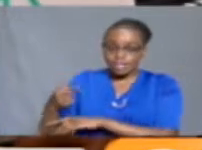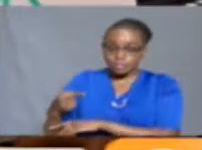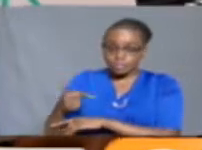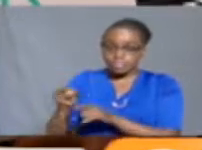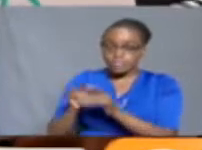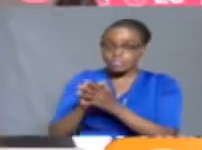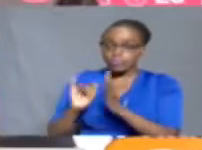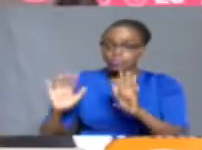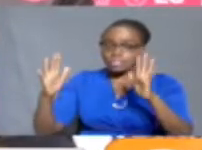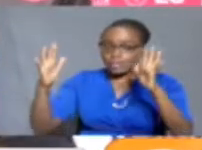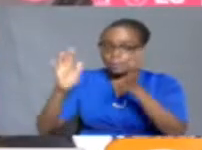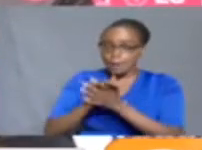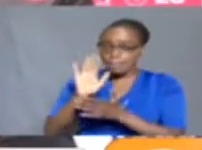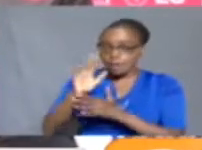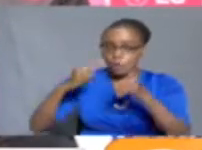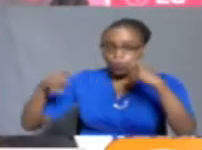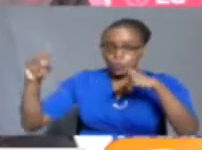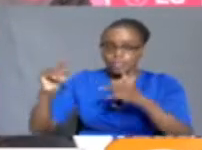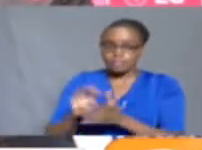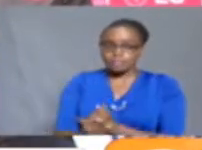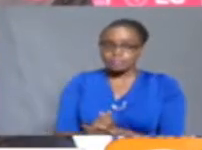to celebrate his win.